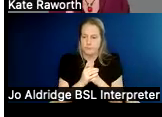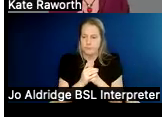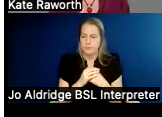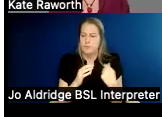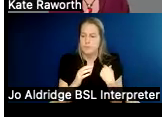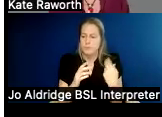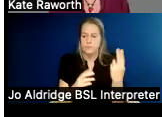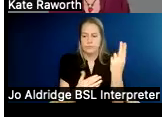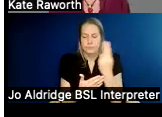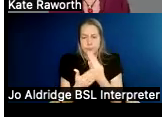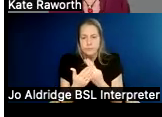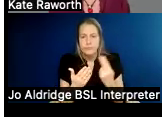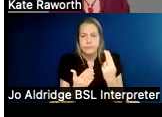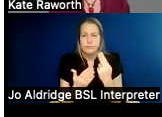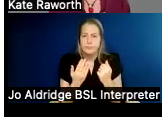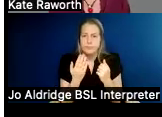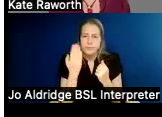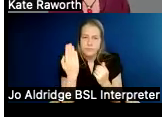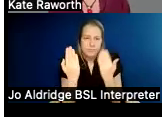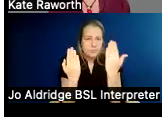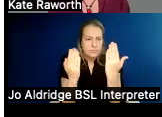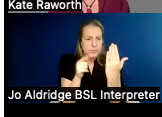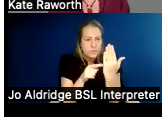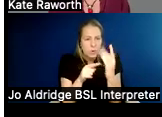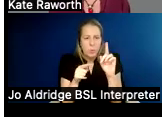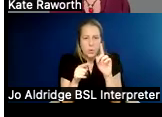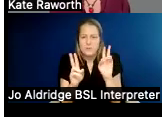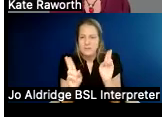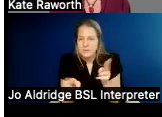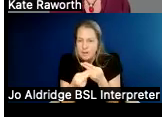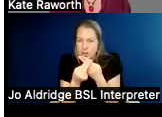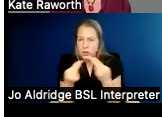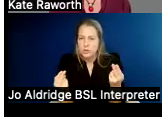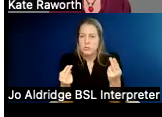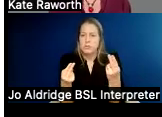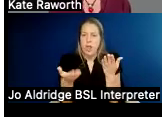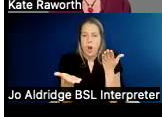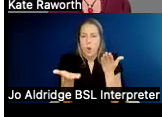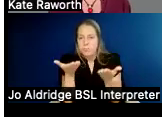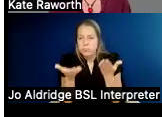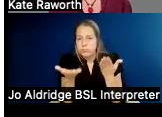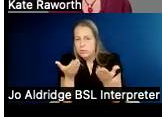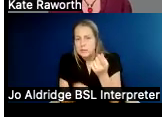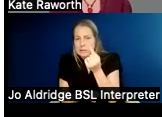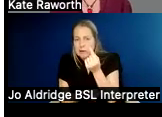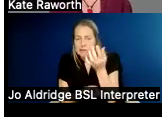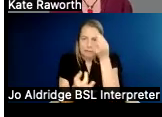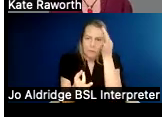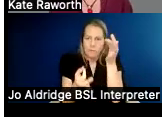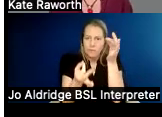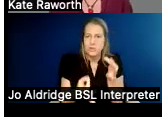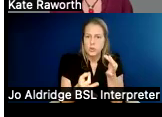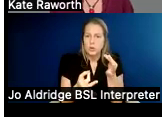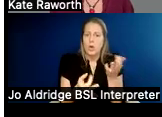were international, comparable, official from the UN, and that focused on measuring